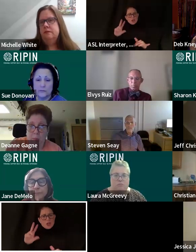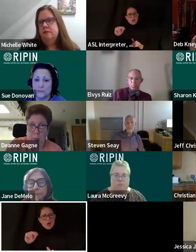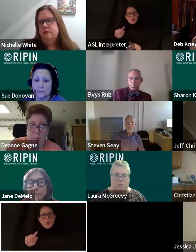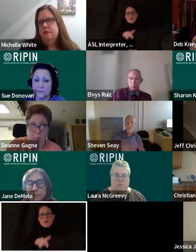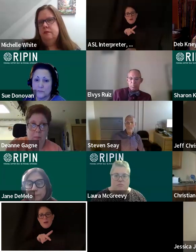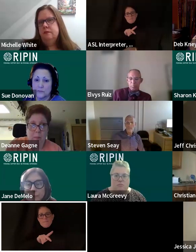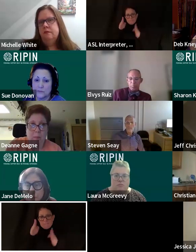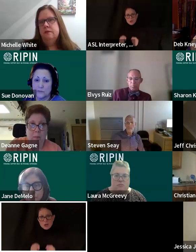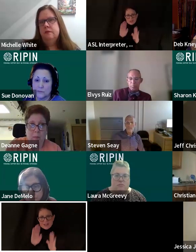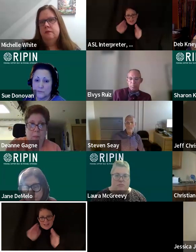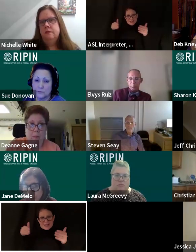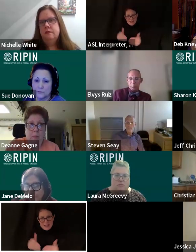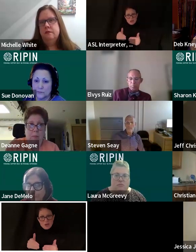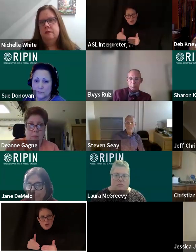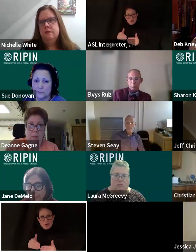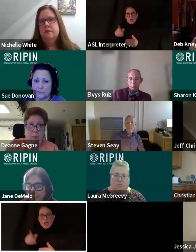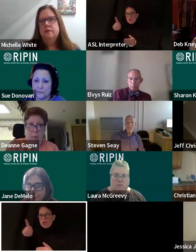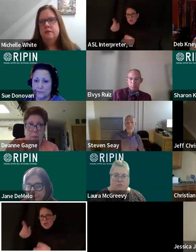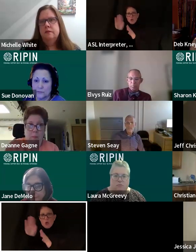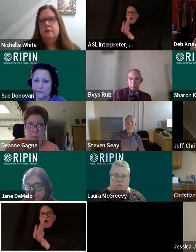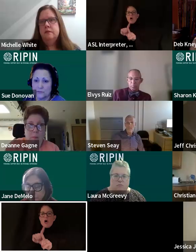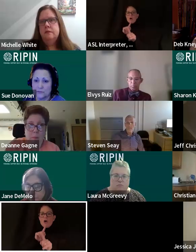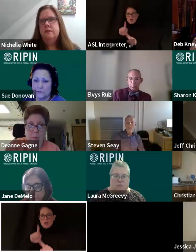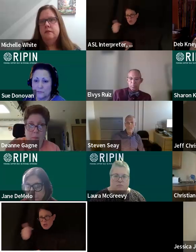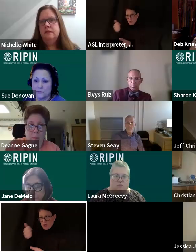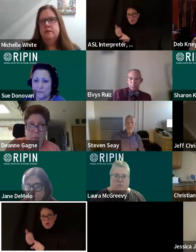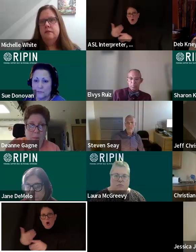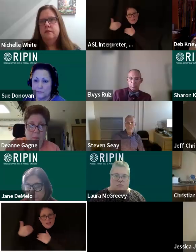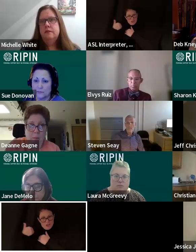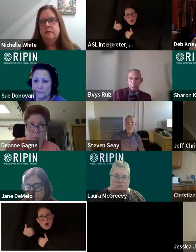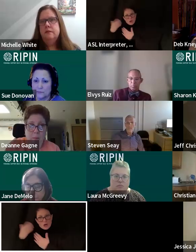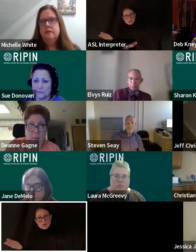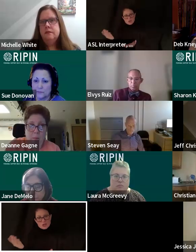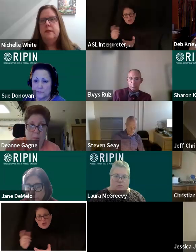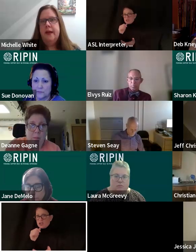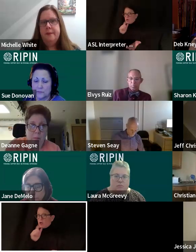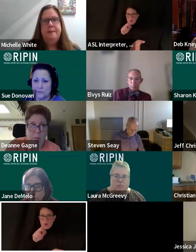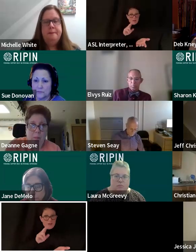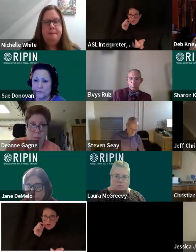person centered and you being the person in charge. So don't sign it if you don't agree with it.